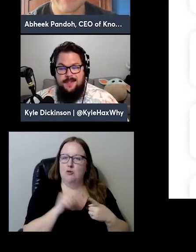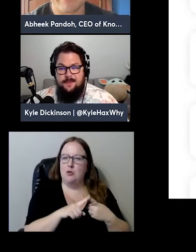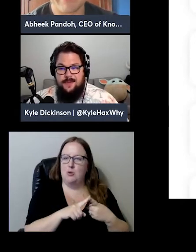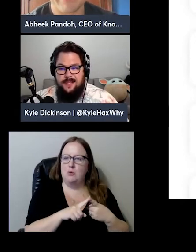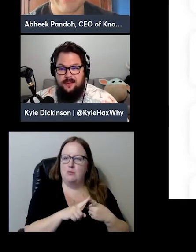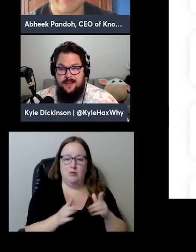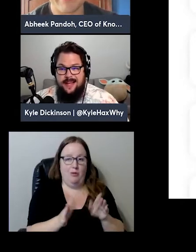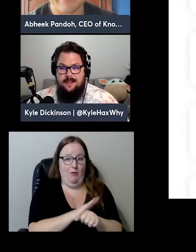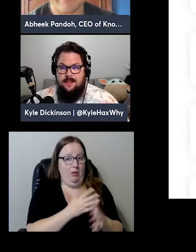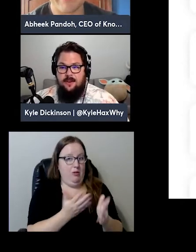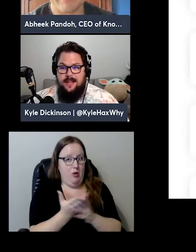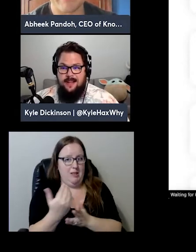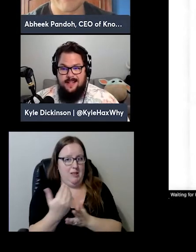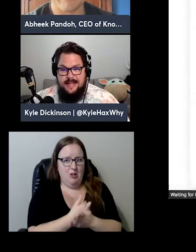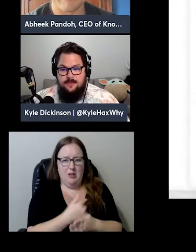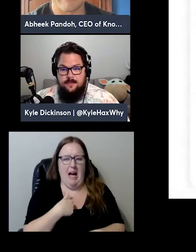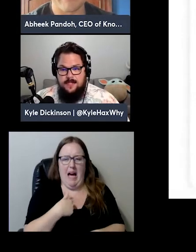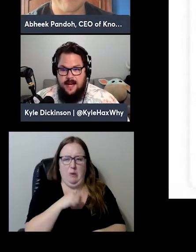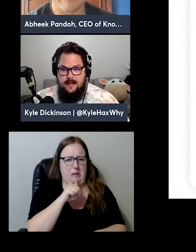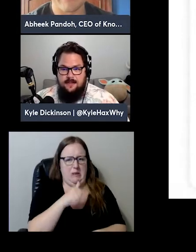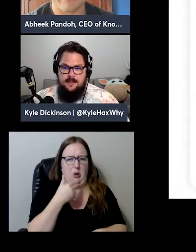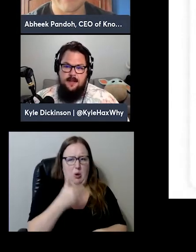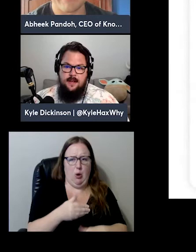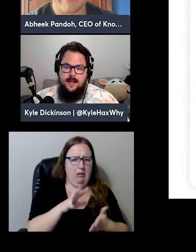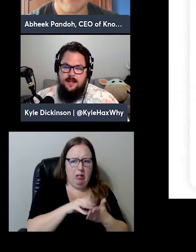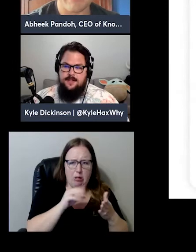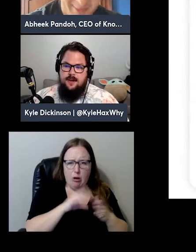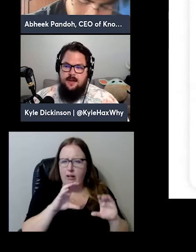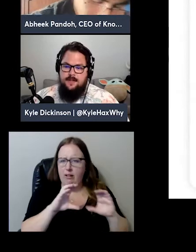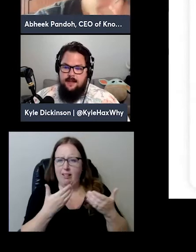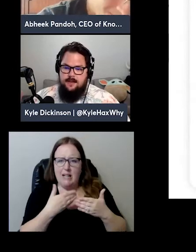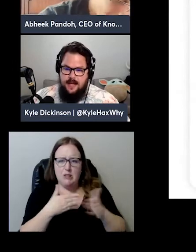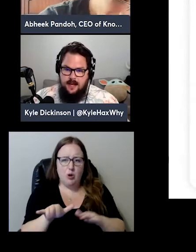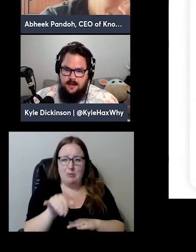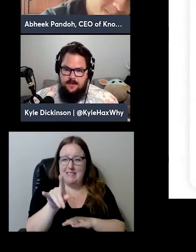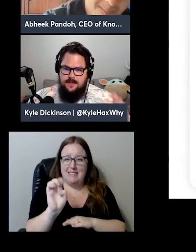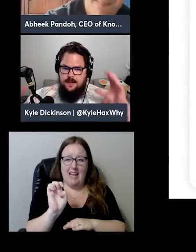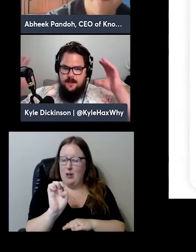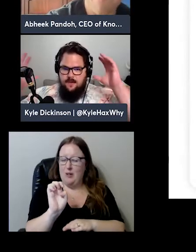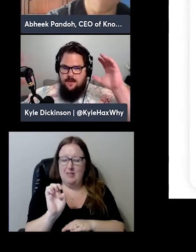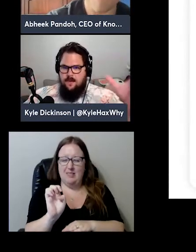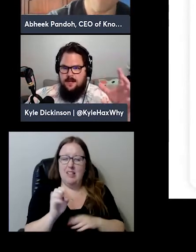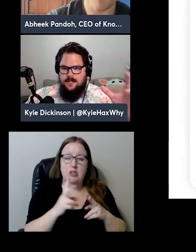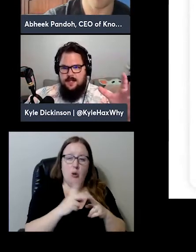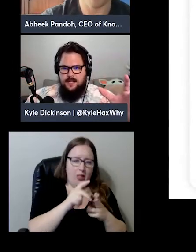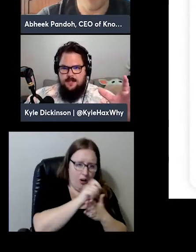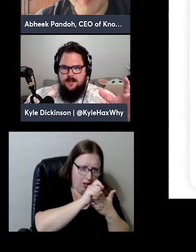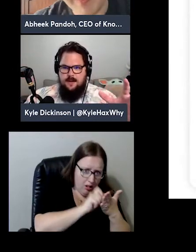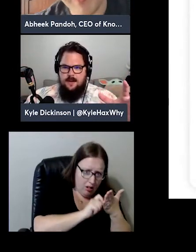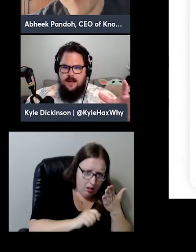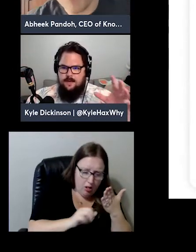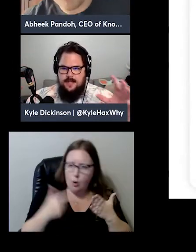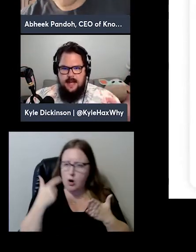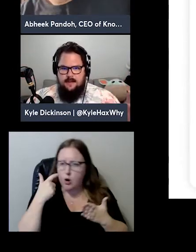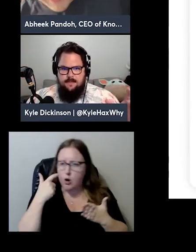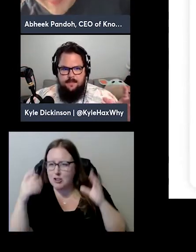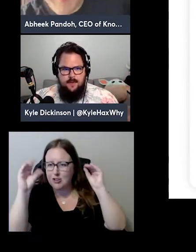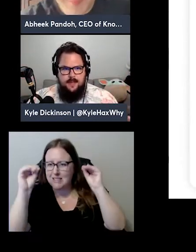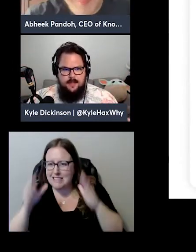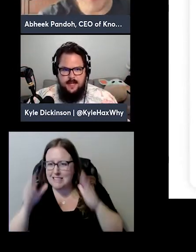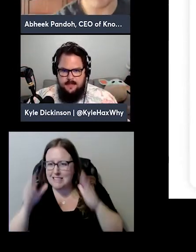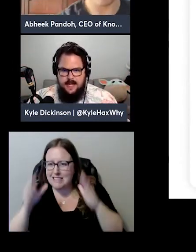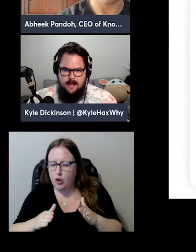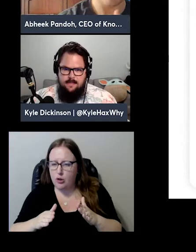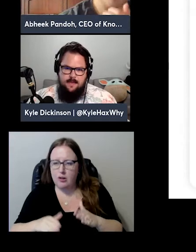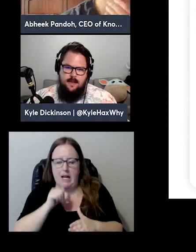I wasn't really good at learning in classroom styles, and so it was either taking notes or watching the teacher. It was neither both